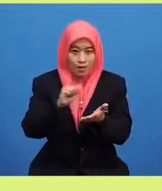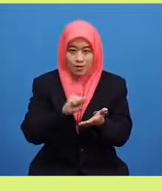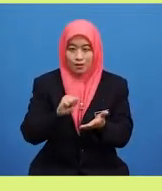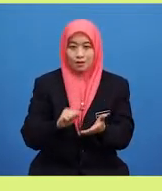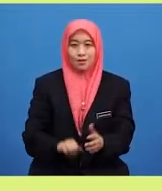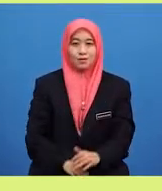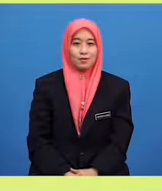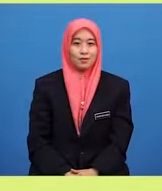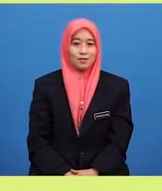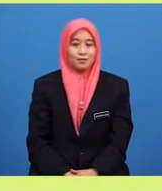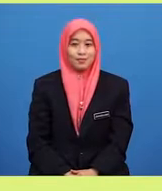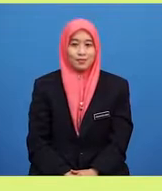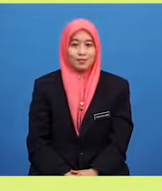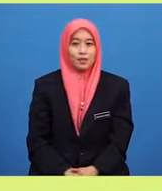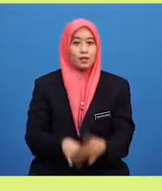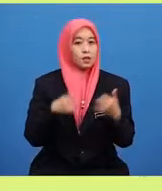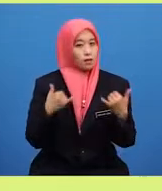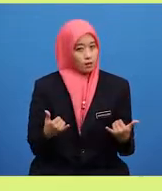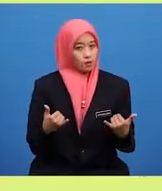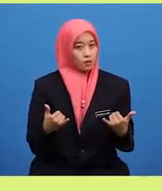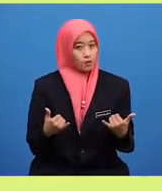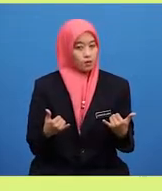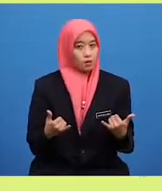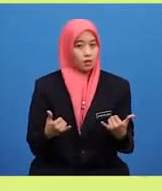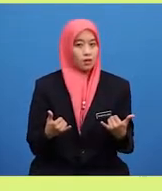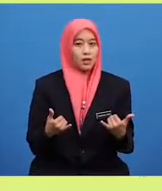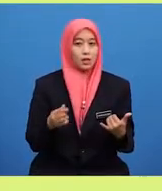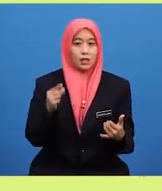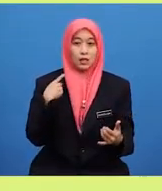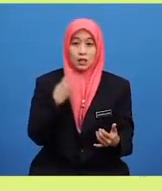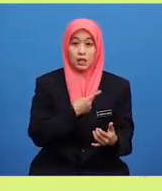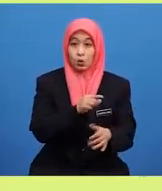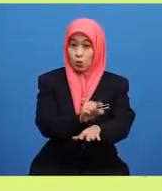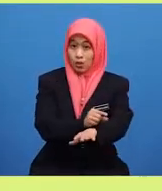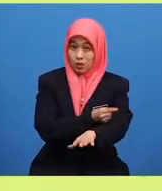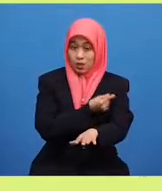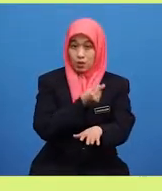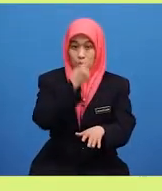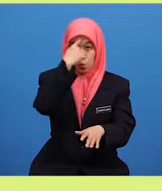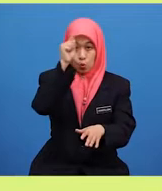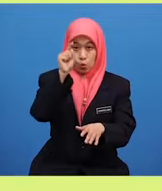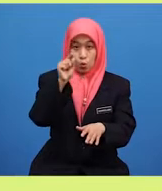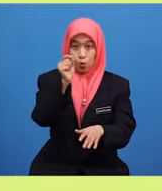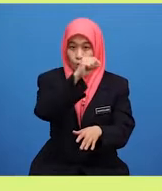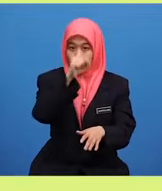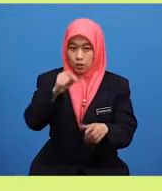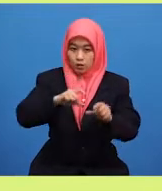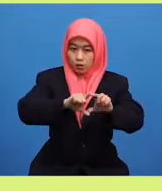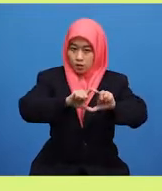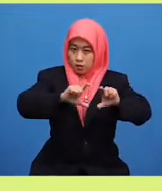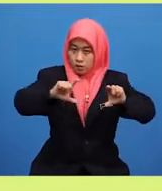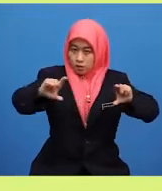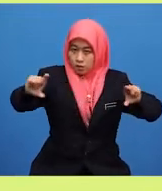Now, we use this to draw straight line. What is it?